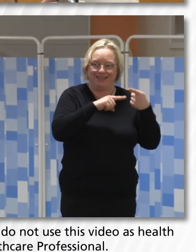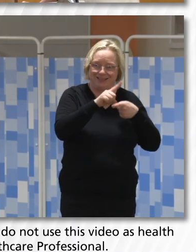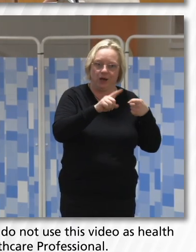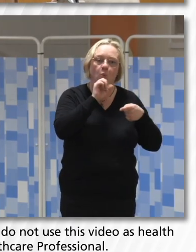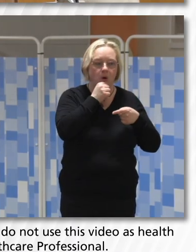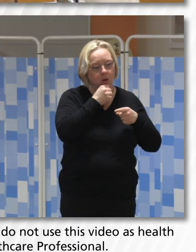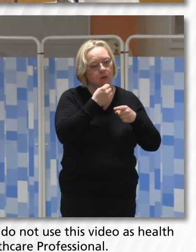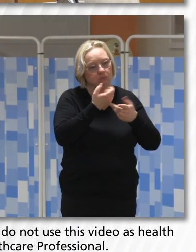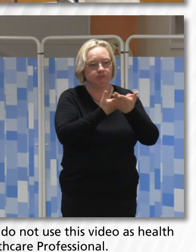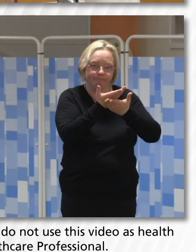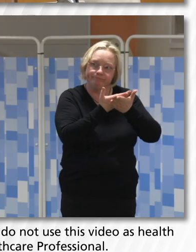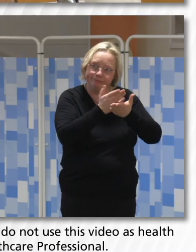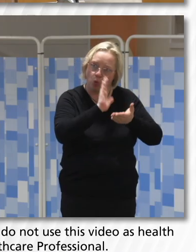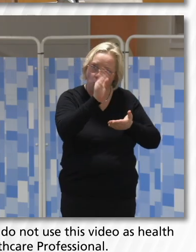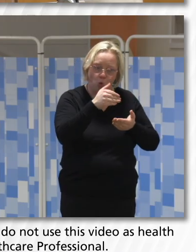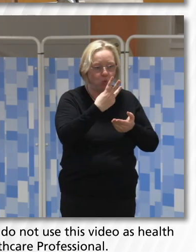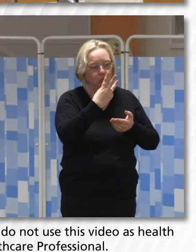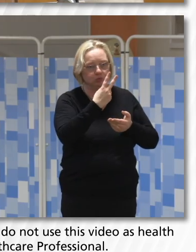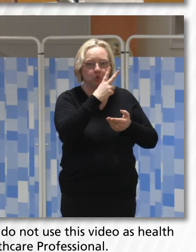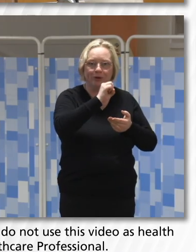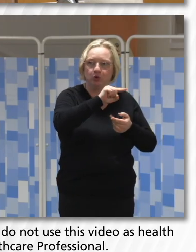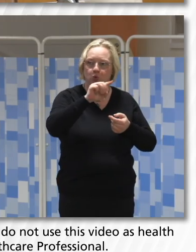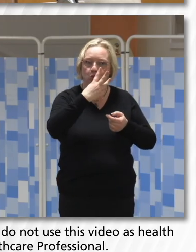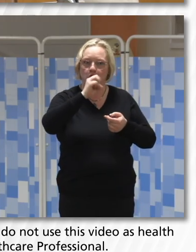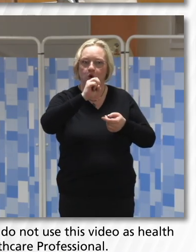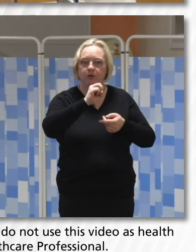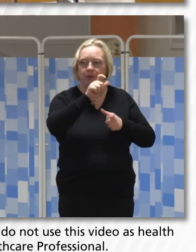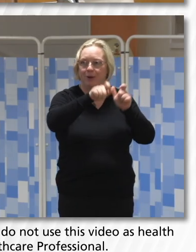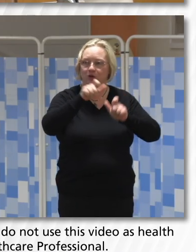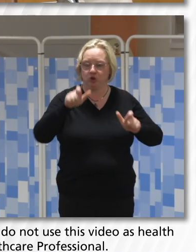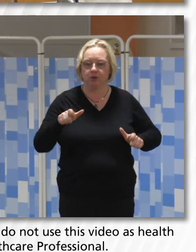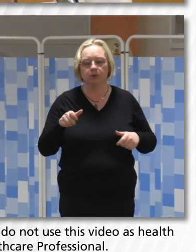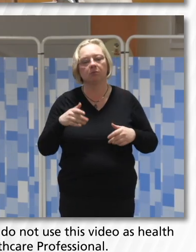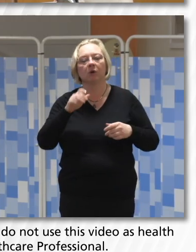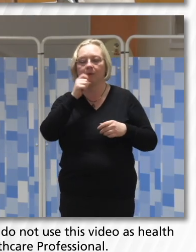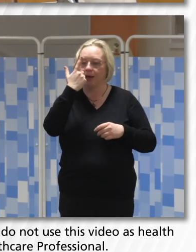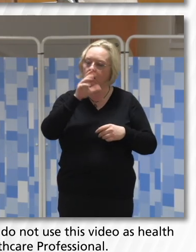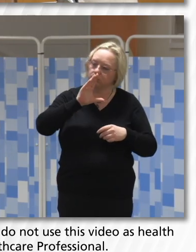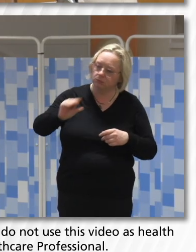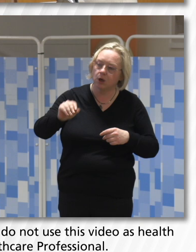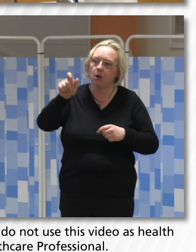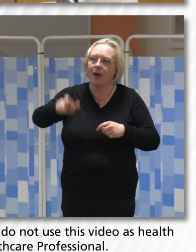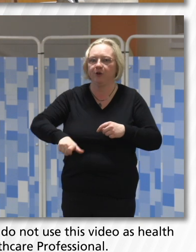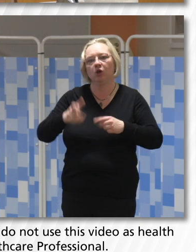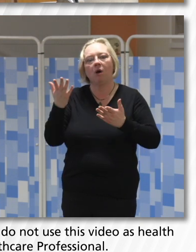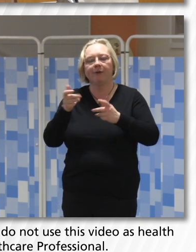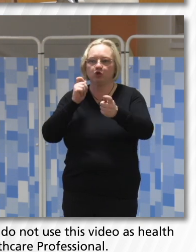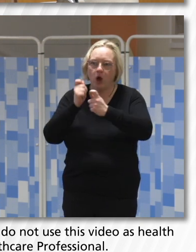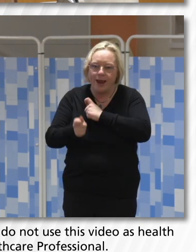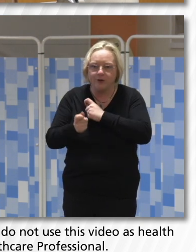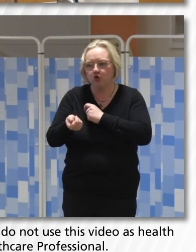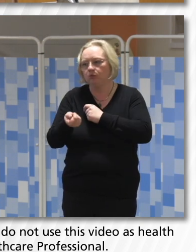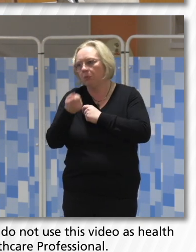the team and then inform the patients if there's going to be any changes moving forward. Or if somebody's experiencing an exacerbation in